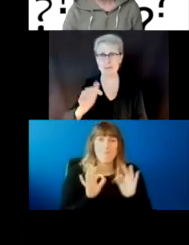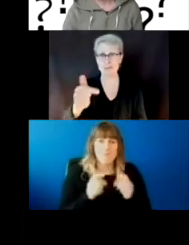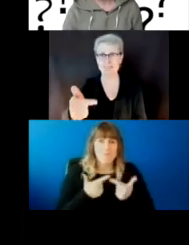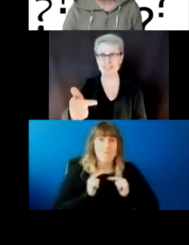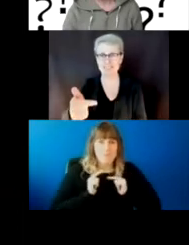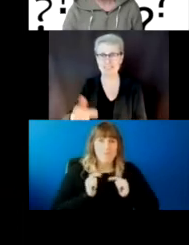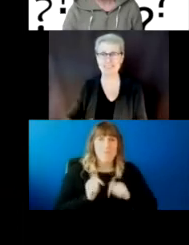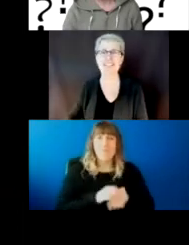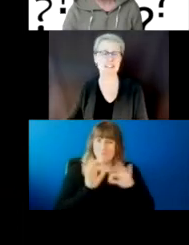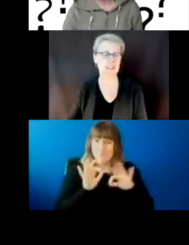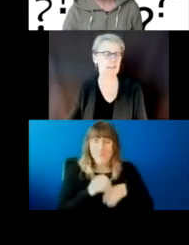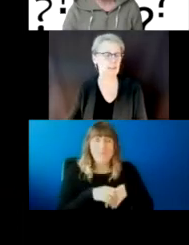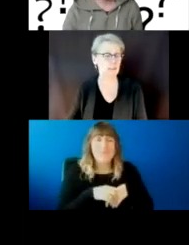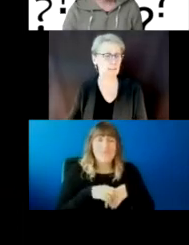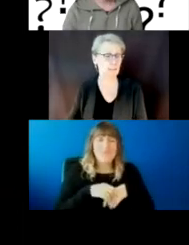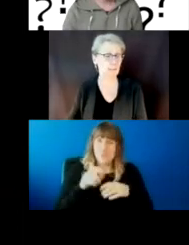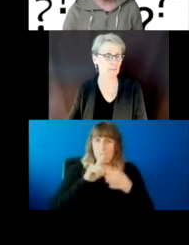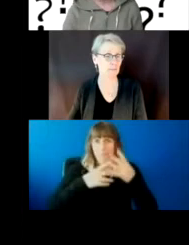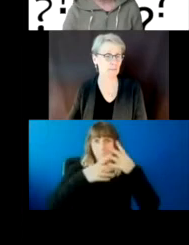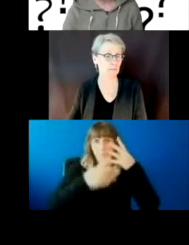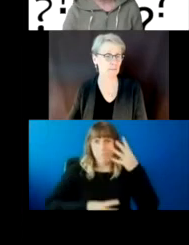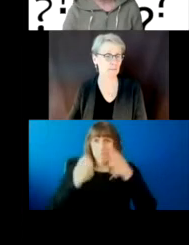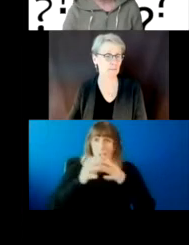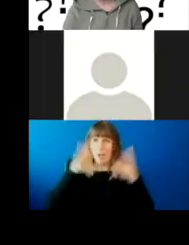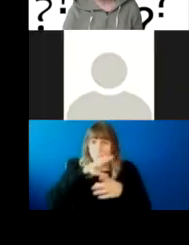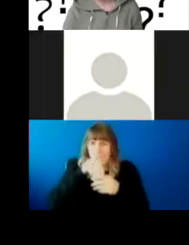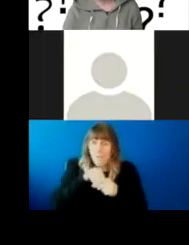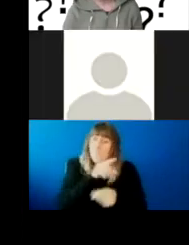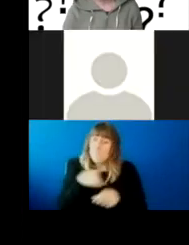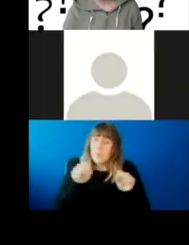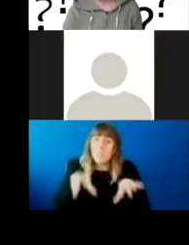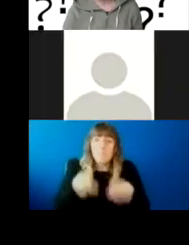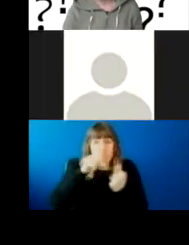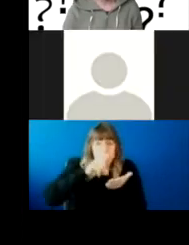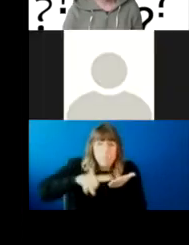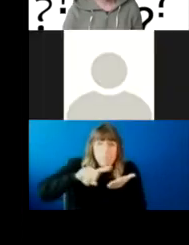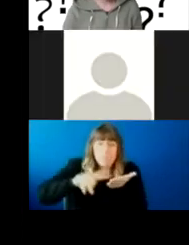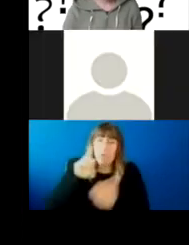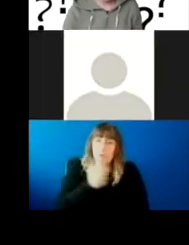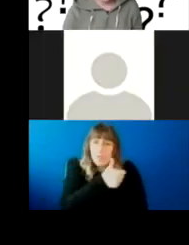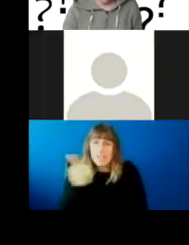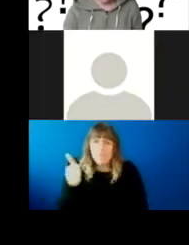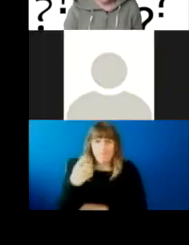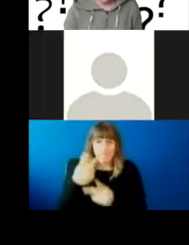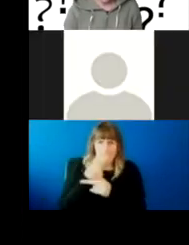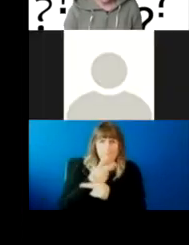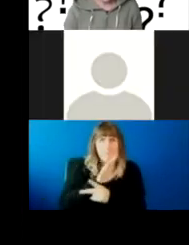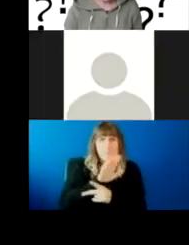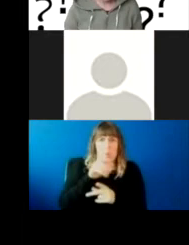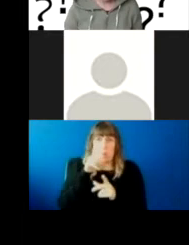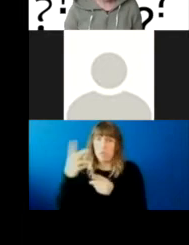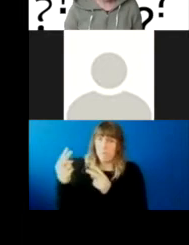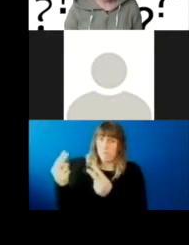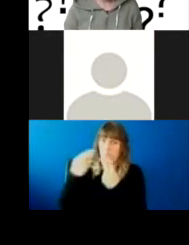There's a lot to this. You can do a lot of research to kind of figure out where your audience is,